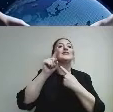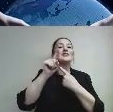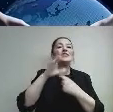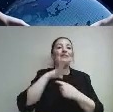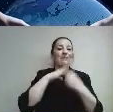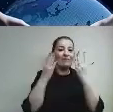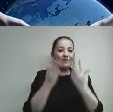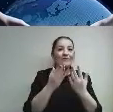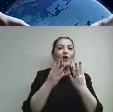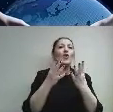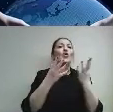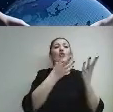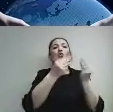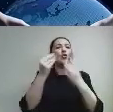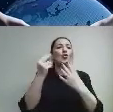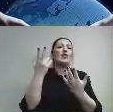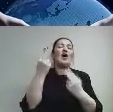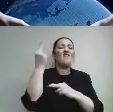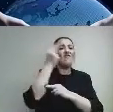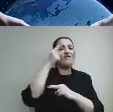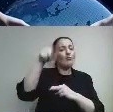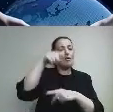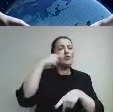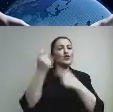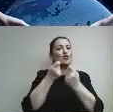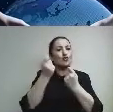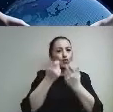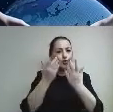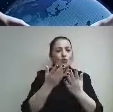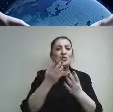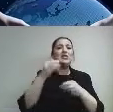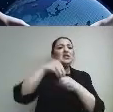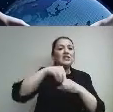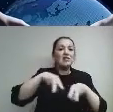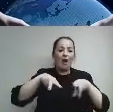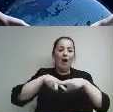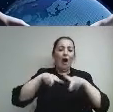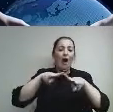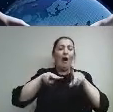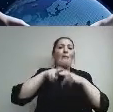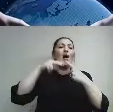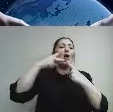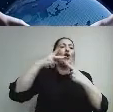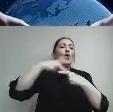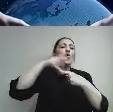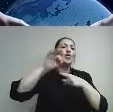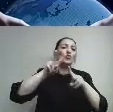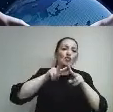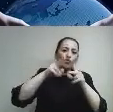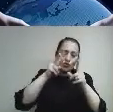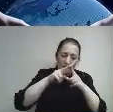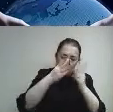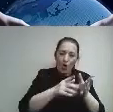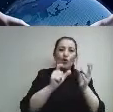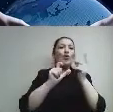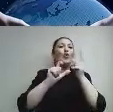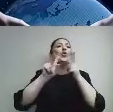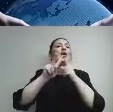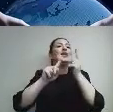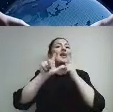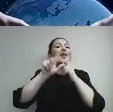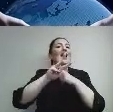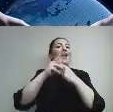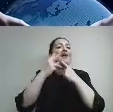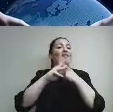Guarantee, BBVA, Amazon, and Unilever are our clients. And here, awareness is the most